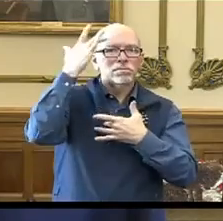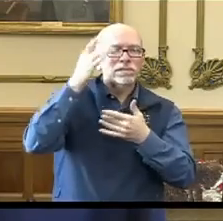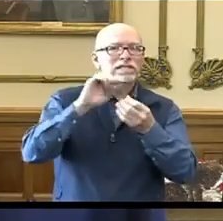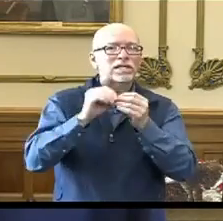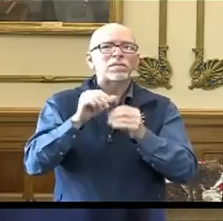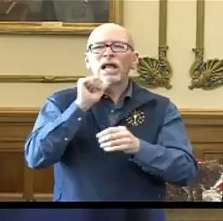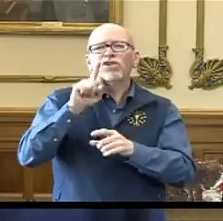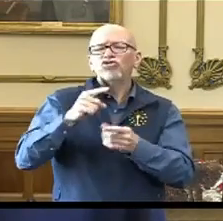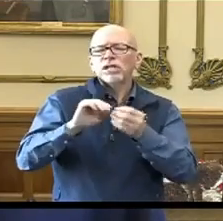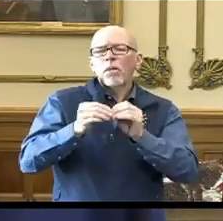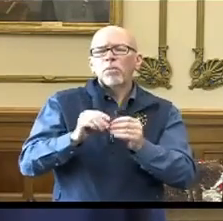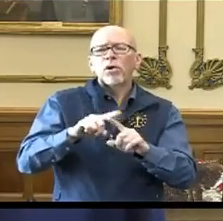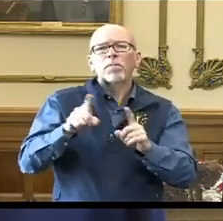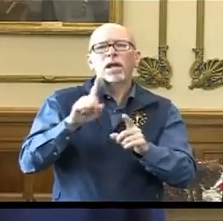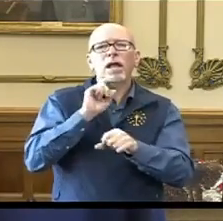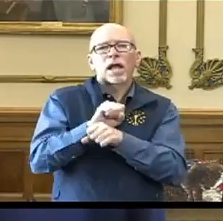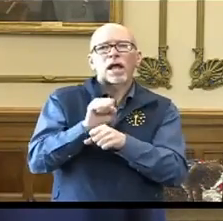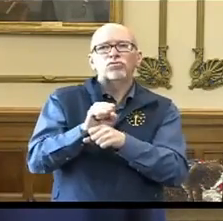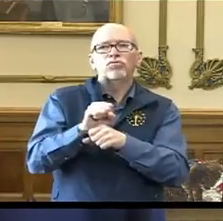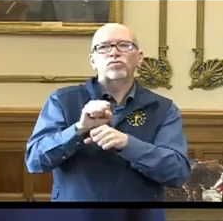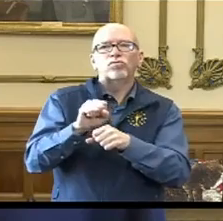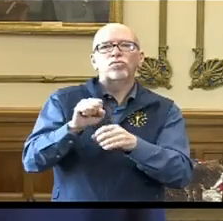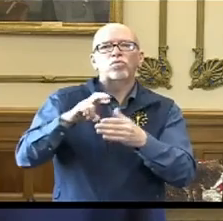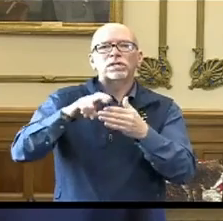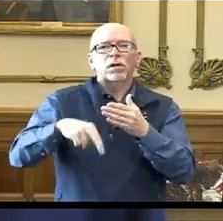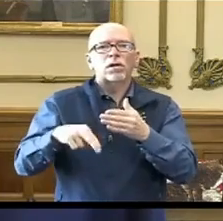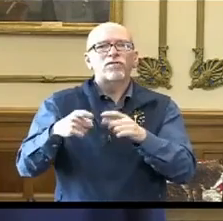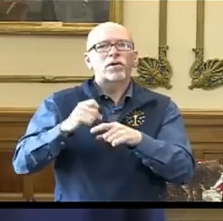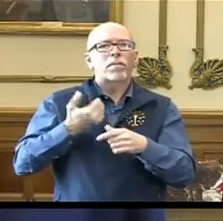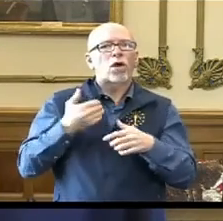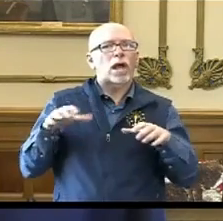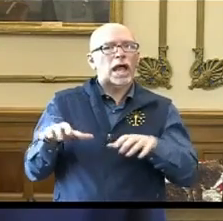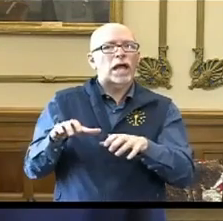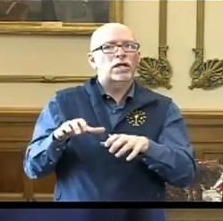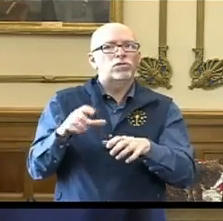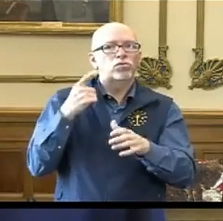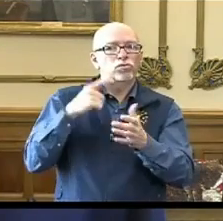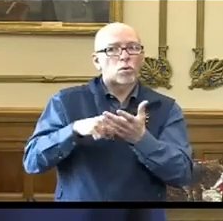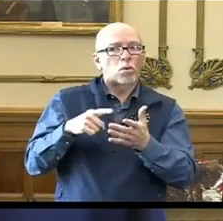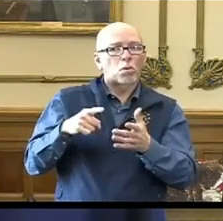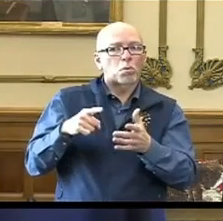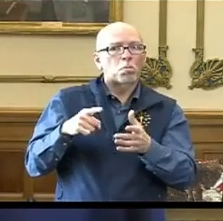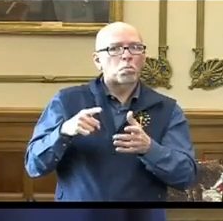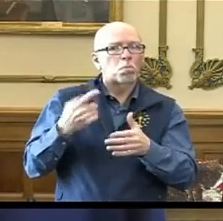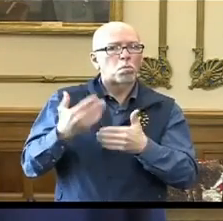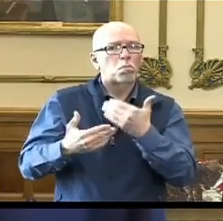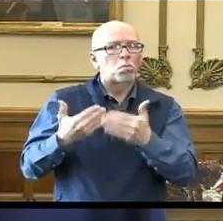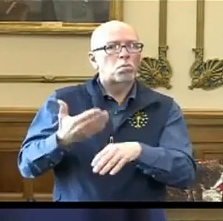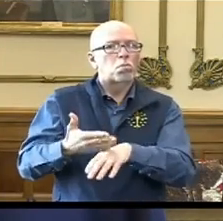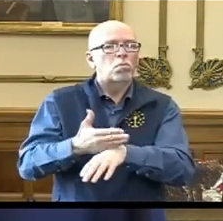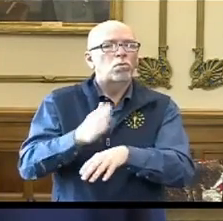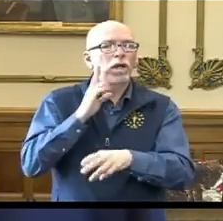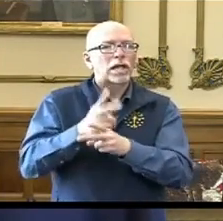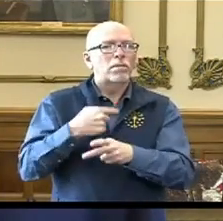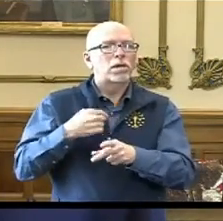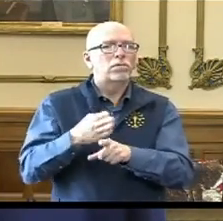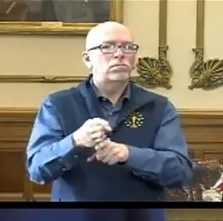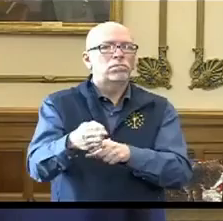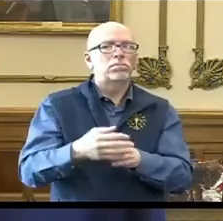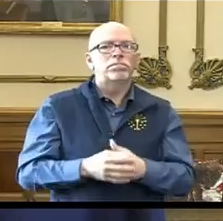just the numbers, but that's the actual outcomes from the actions that we're taking that will continue to keep us on this current